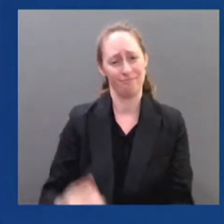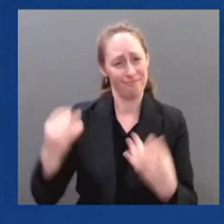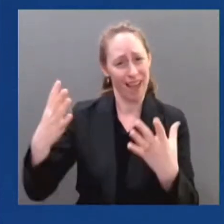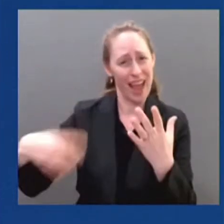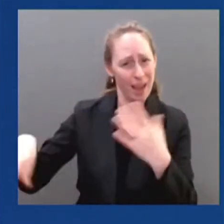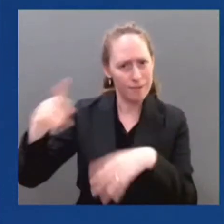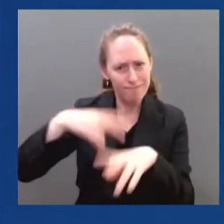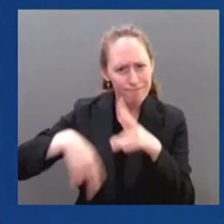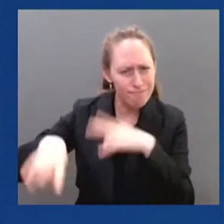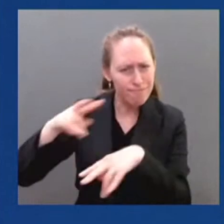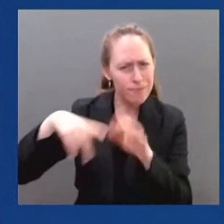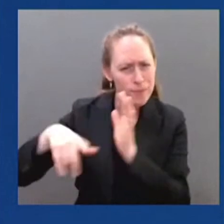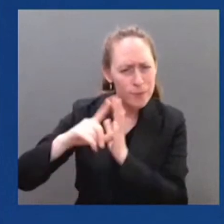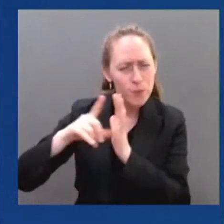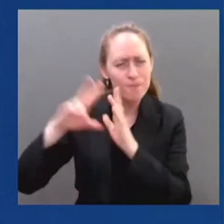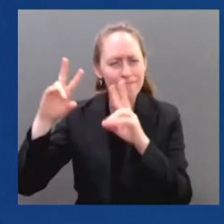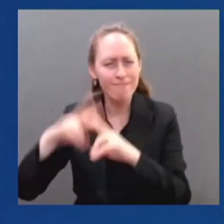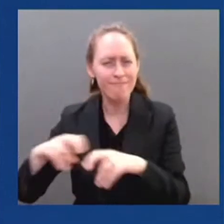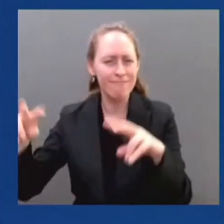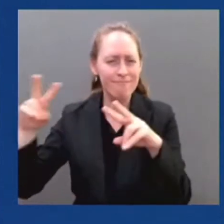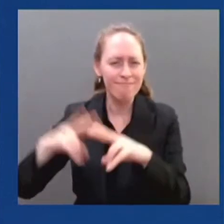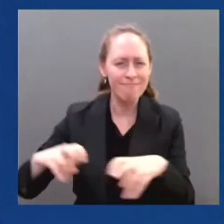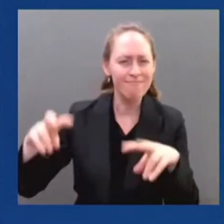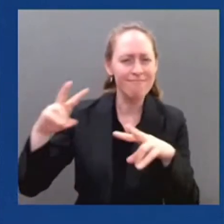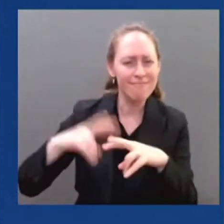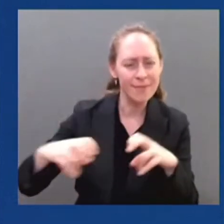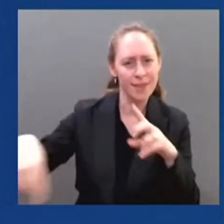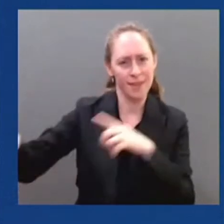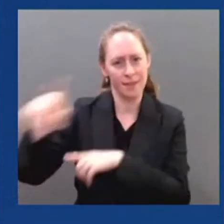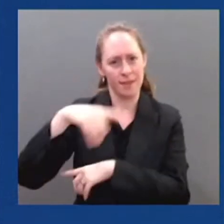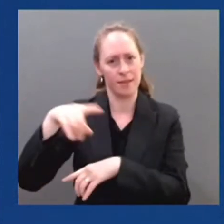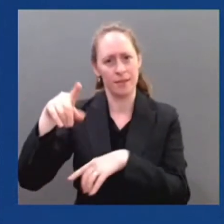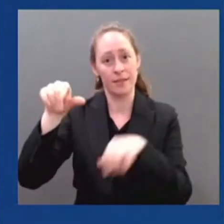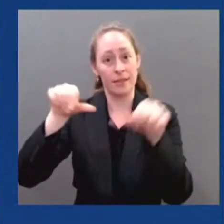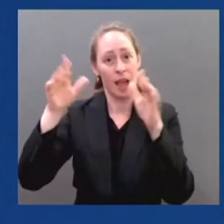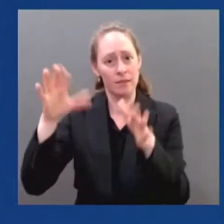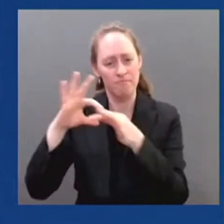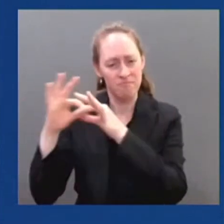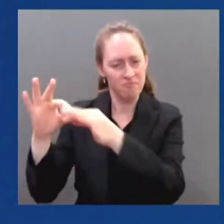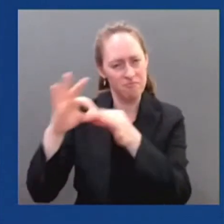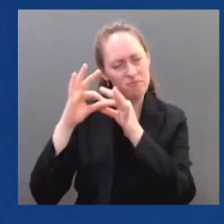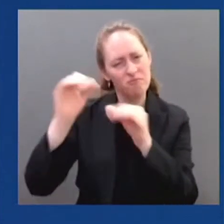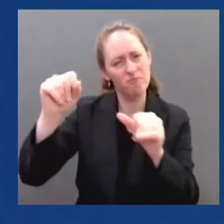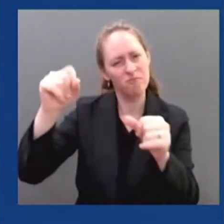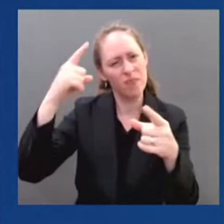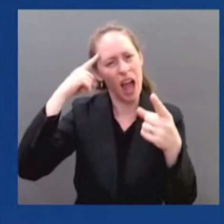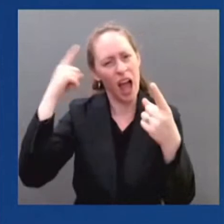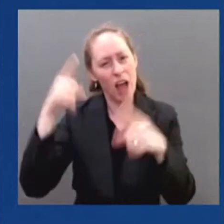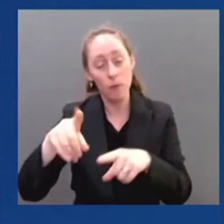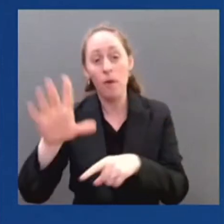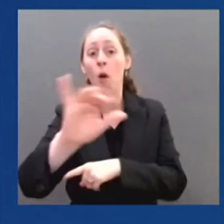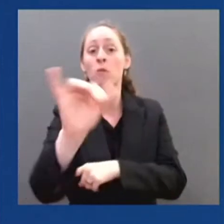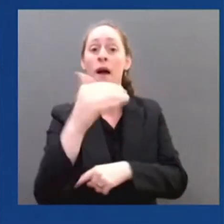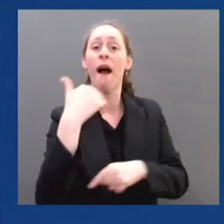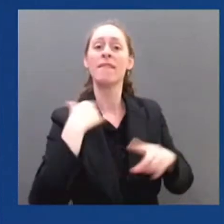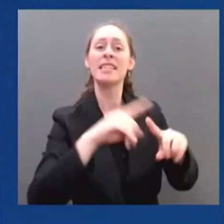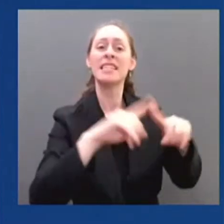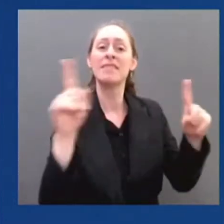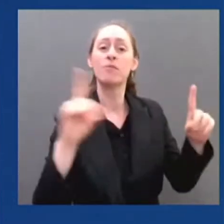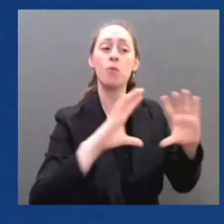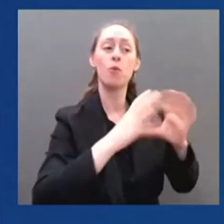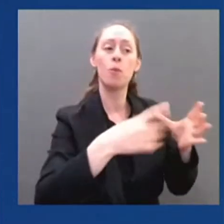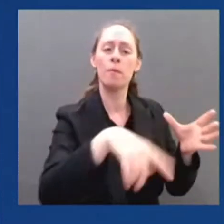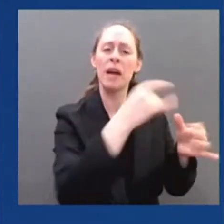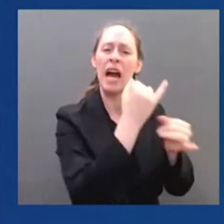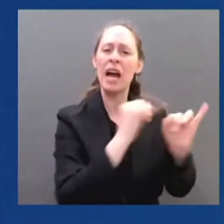were unanimously approved by an independent group of expert scientists. Now, I like to remind people it's hard to get a group of independent